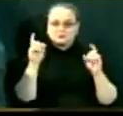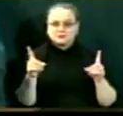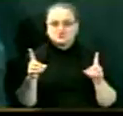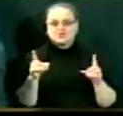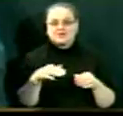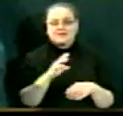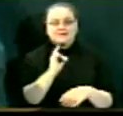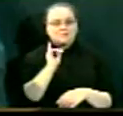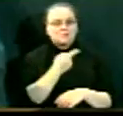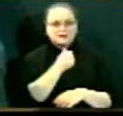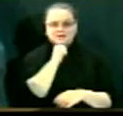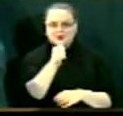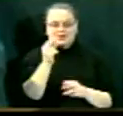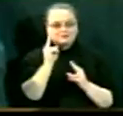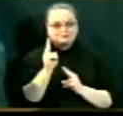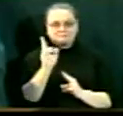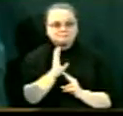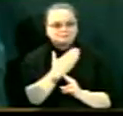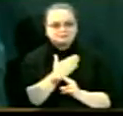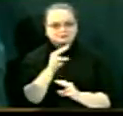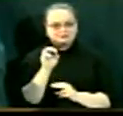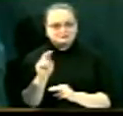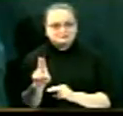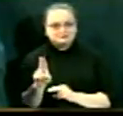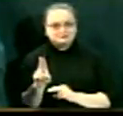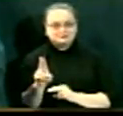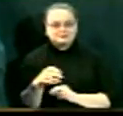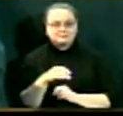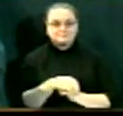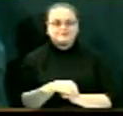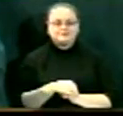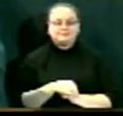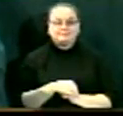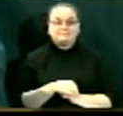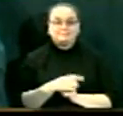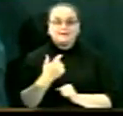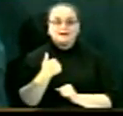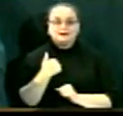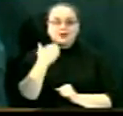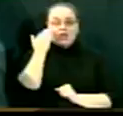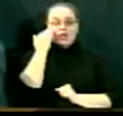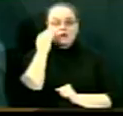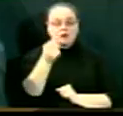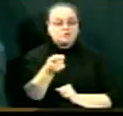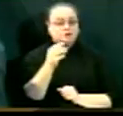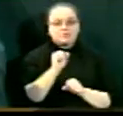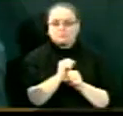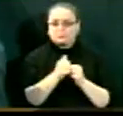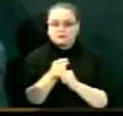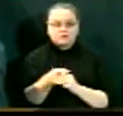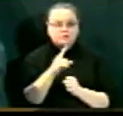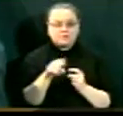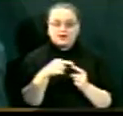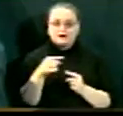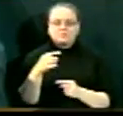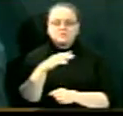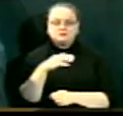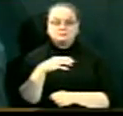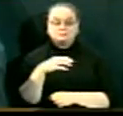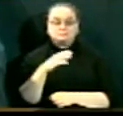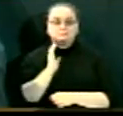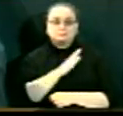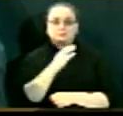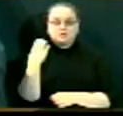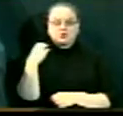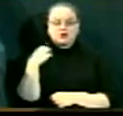that we did not honor our MOU. That's, you know, so I know you, I've worked with you when I was board chair. I trust